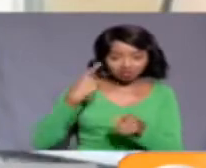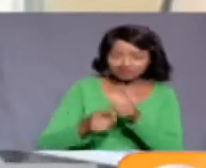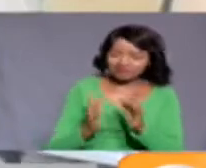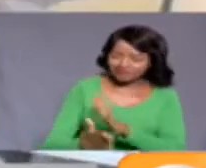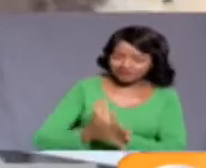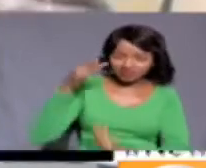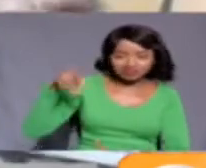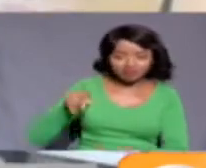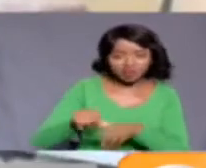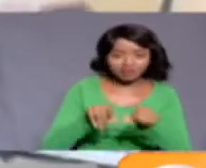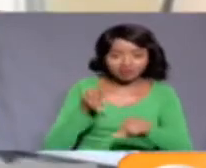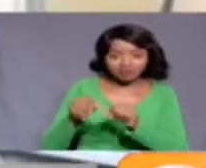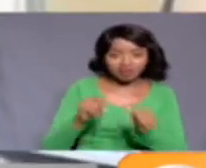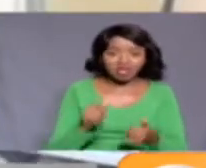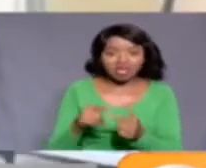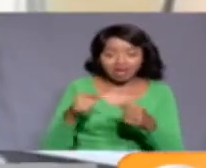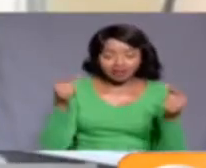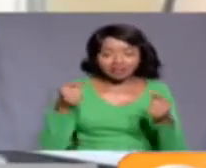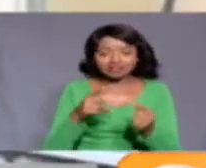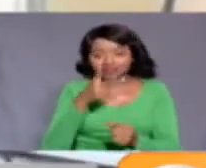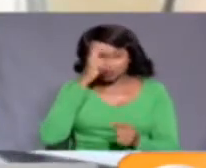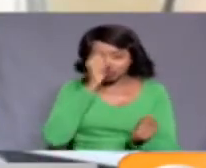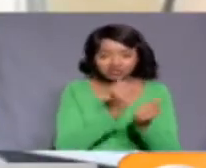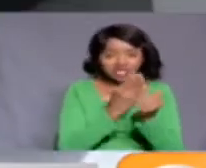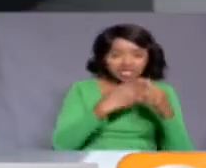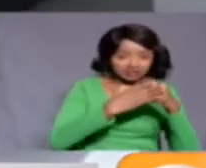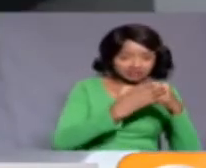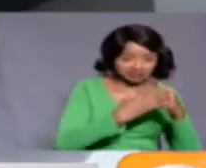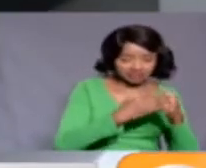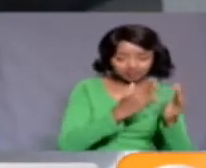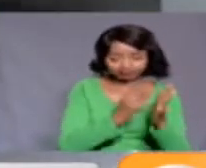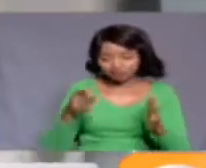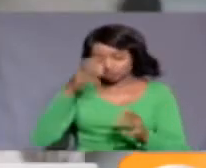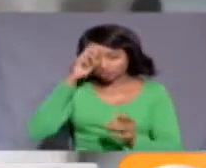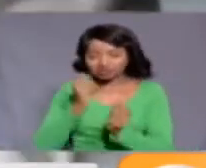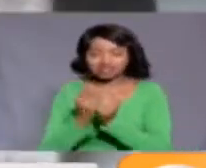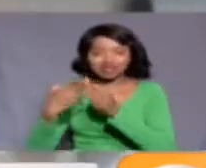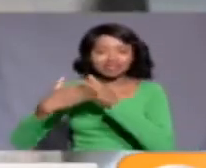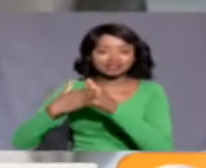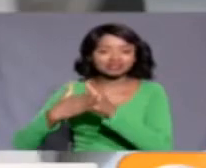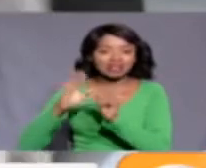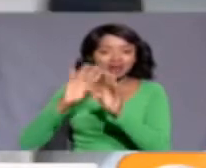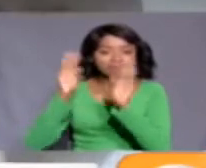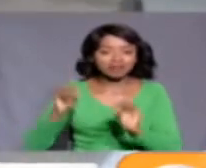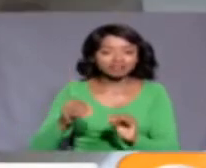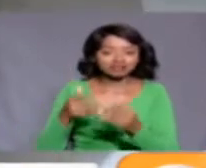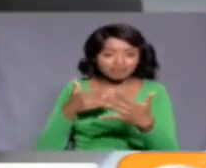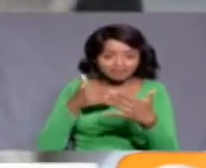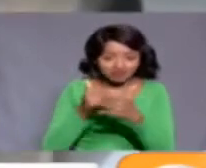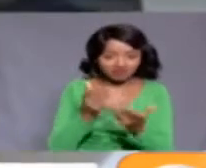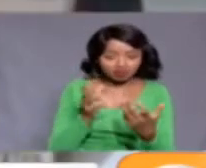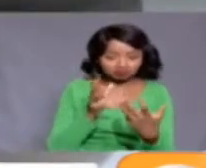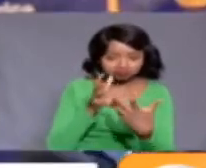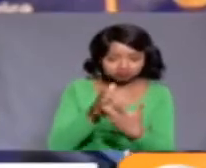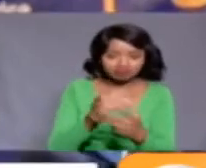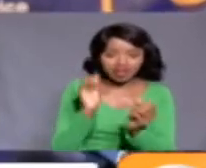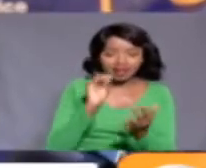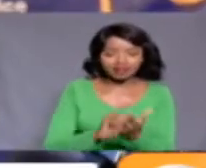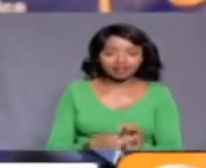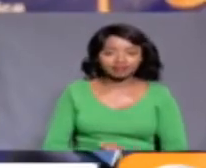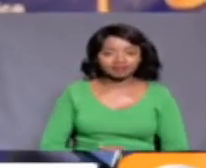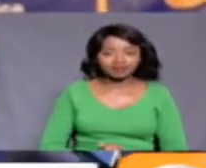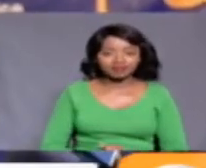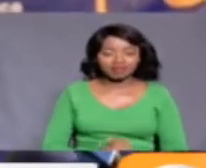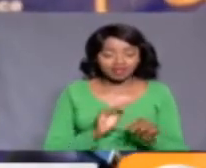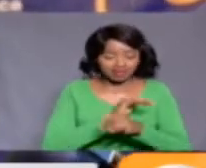charge against the 2018-2019 budgetary allocation before entering into any new commitments. More recently, Central